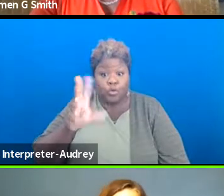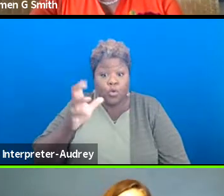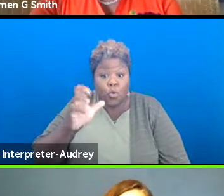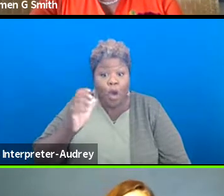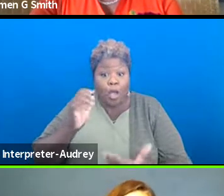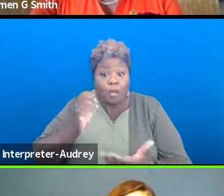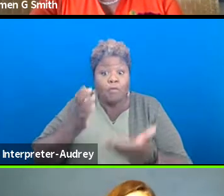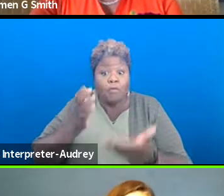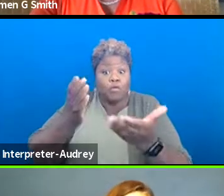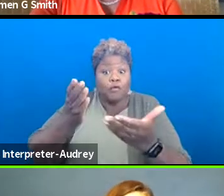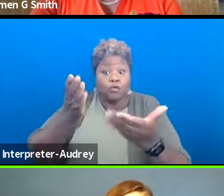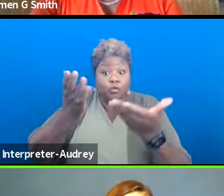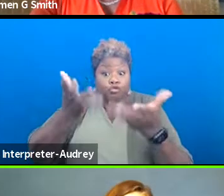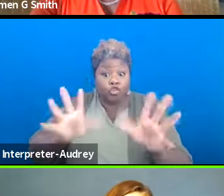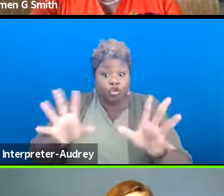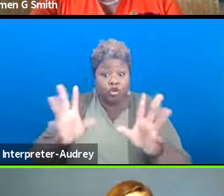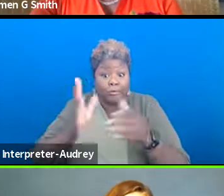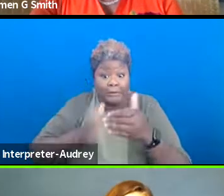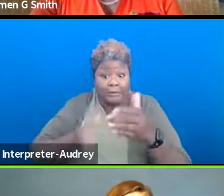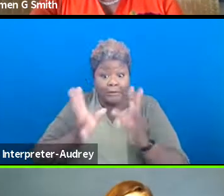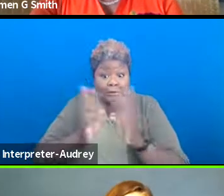the meeting?